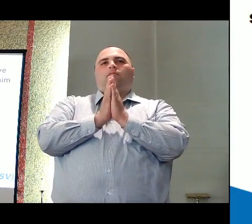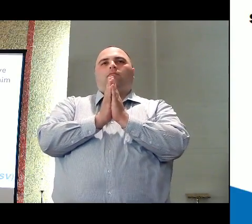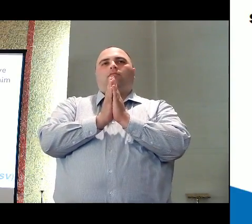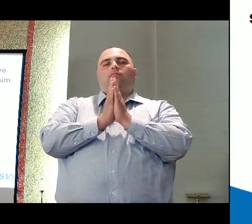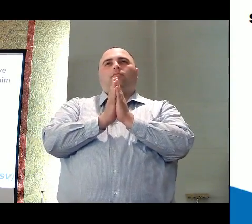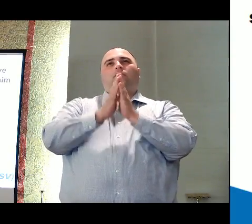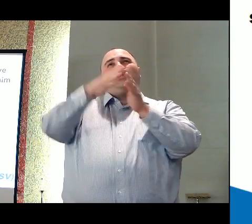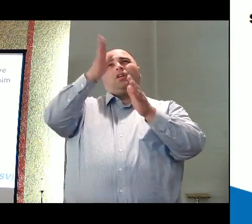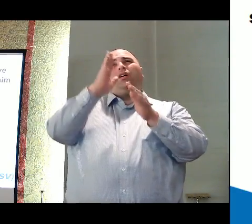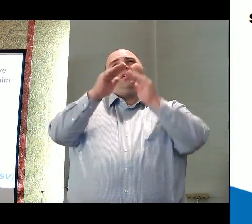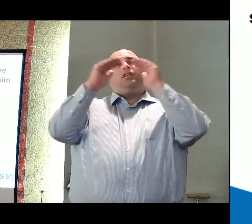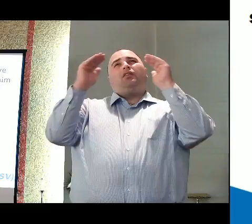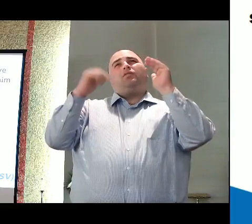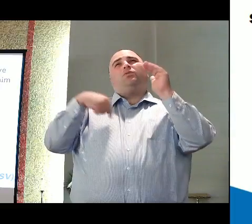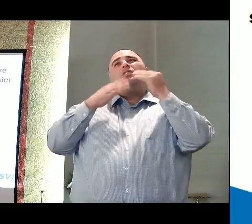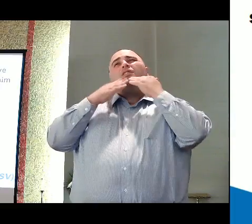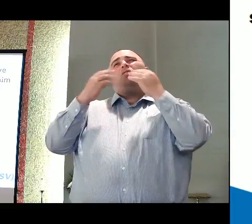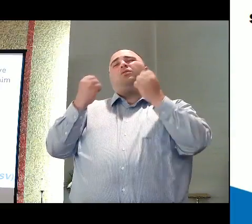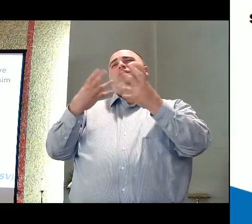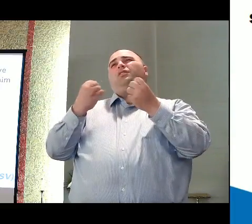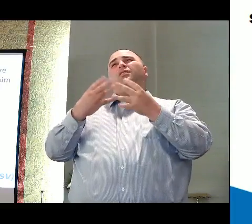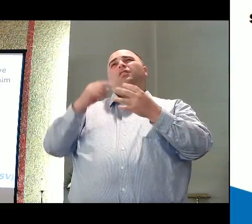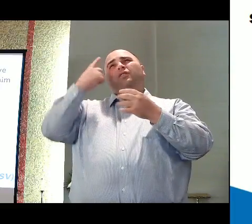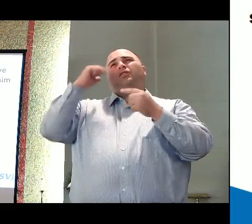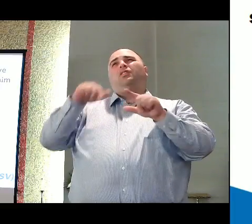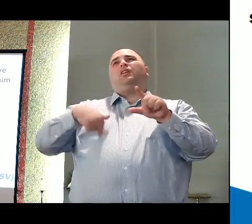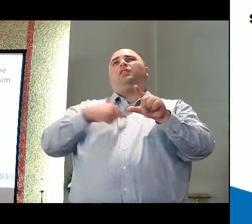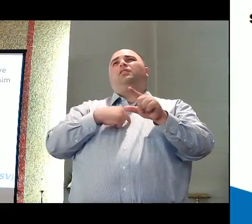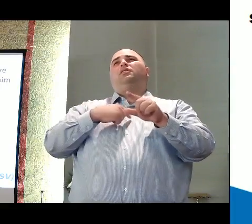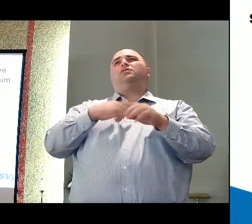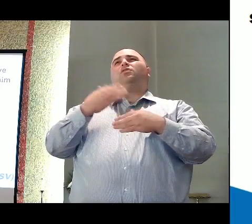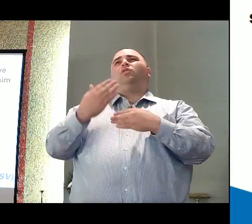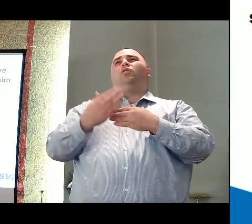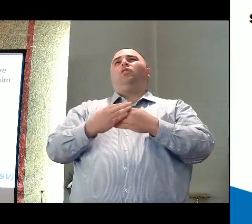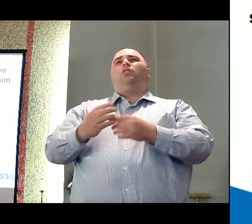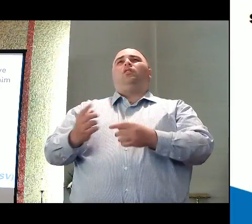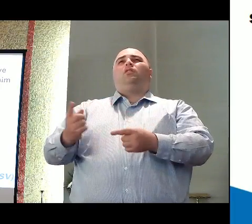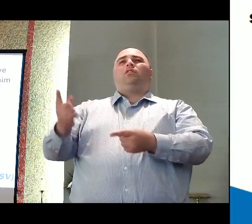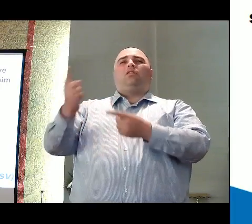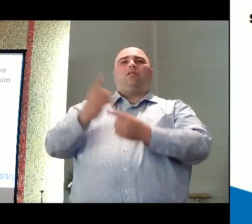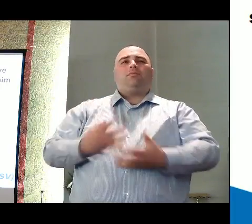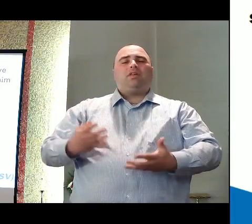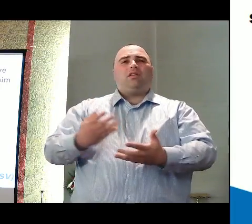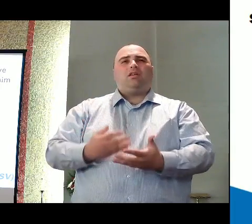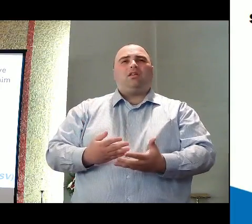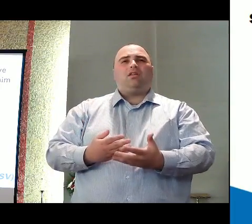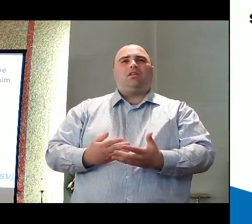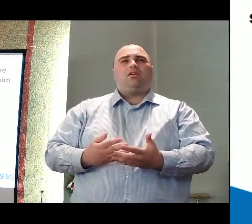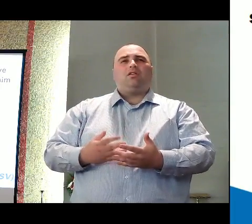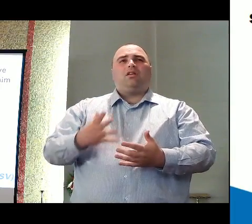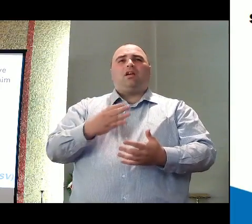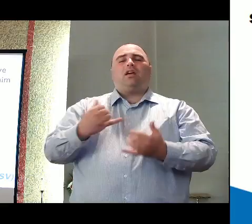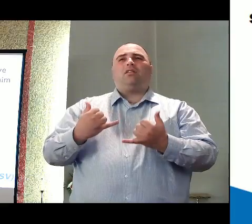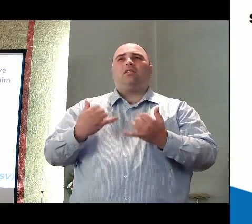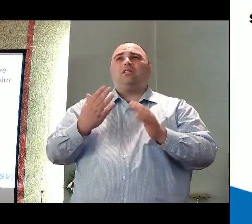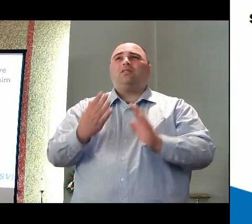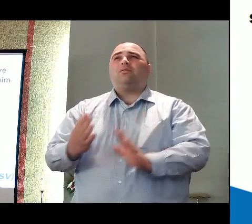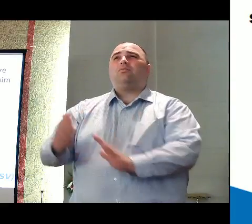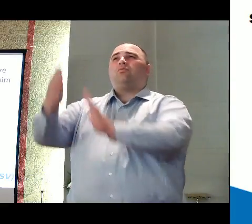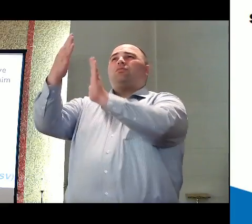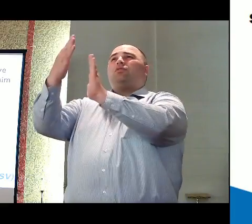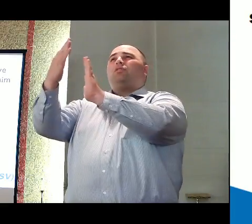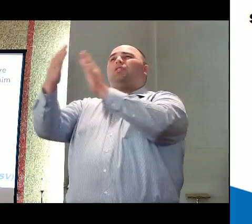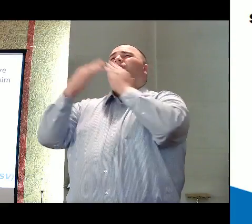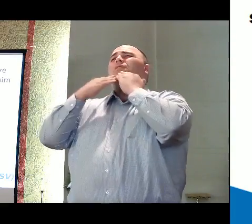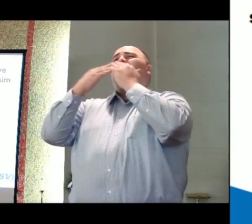Dear God in heaven, we thank you, God, so much, Lord, for allowing us to come here before you. We just come before you now, thankful for